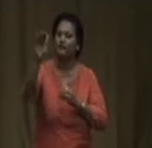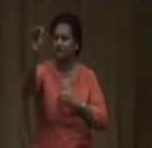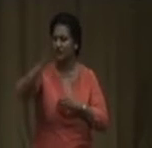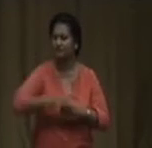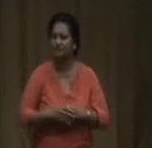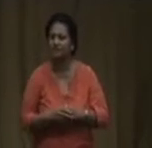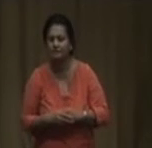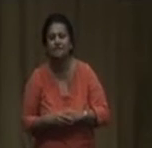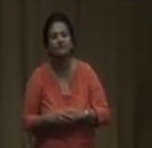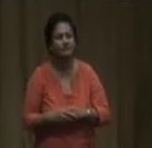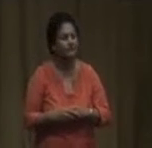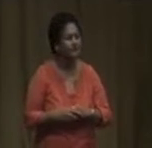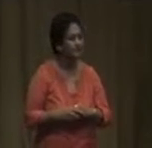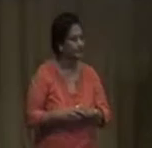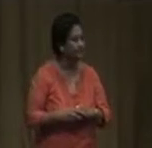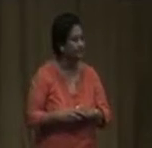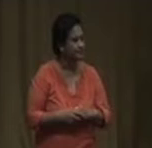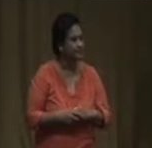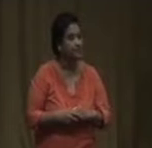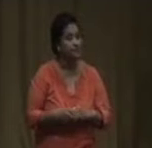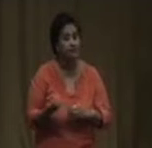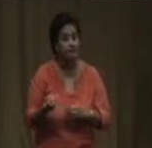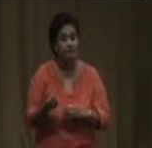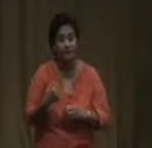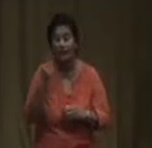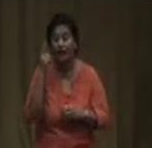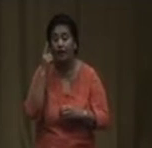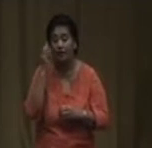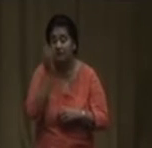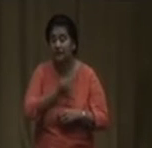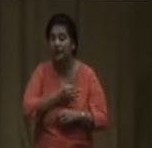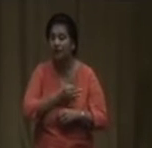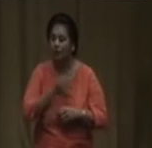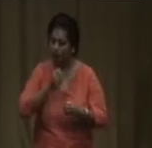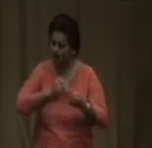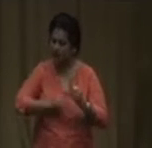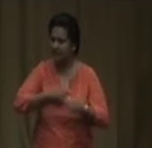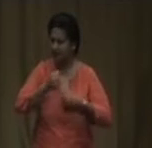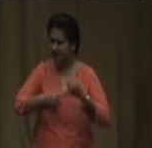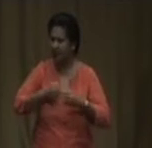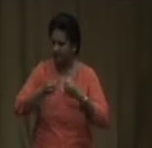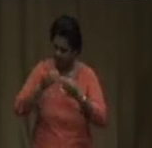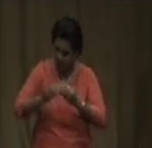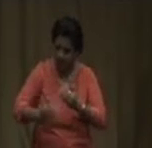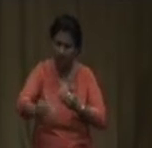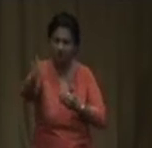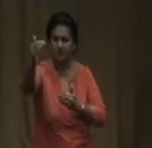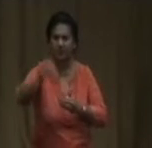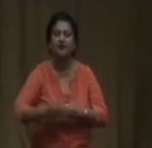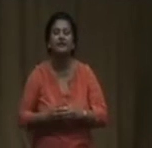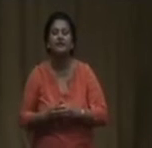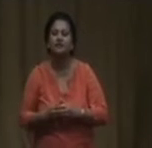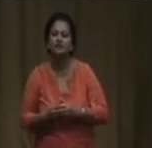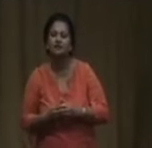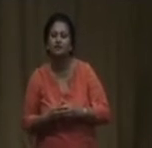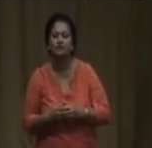the Industrial Revolution. And I believe that we are going to survive the knowledge revolution. But be that as it